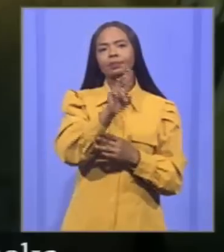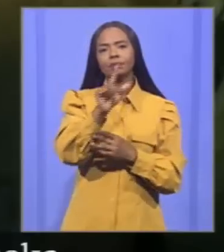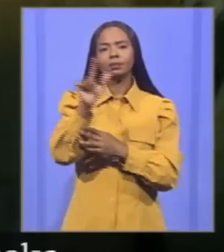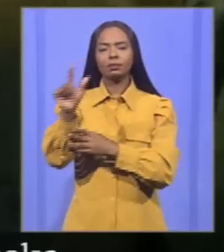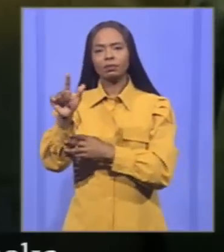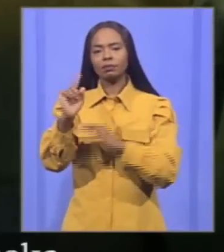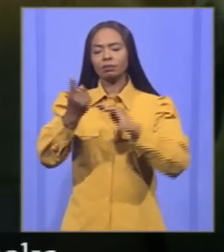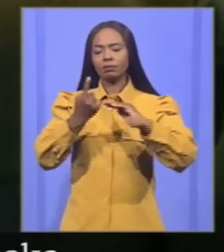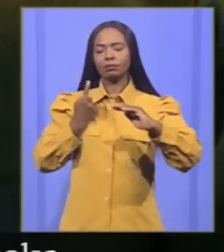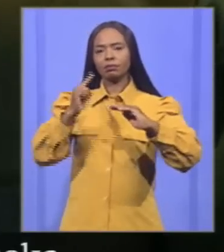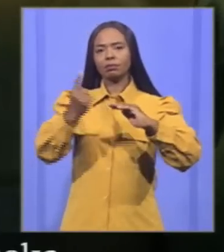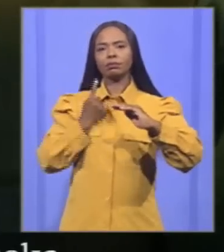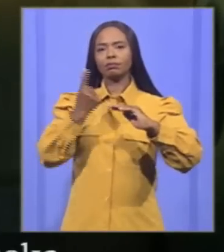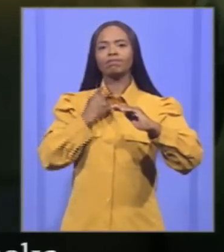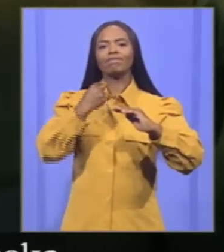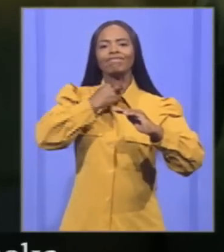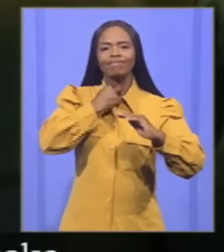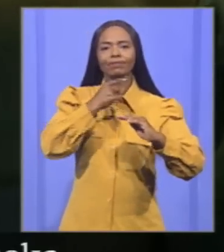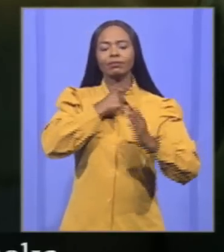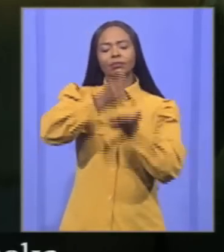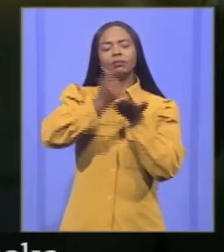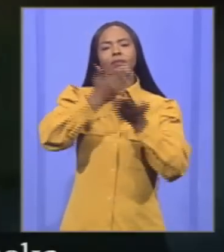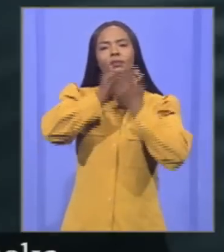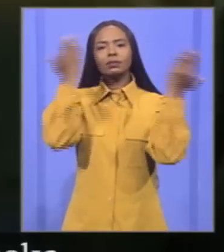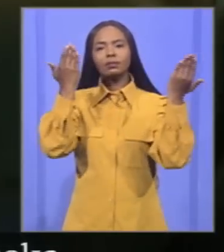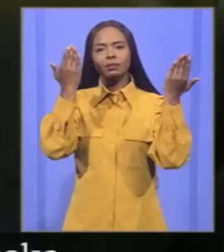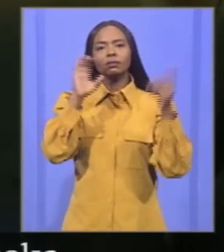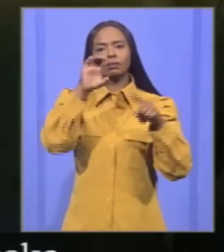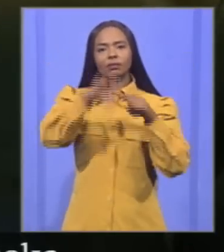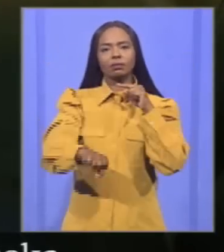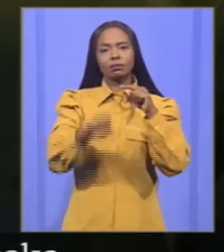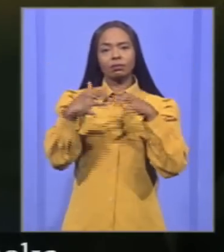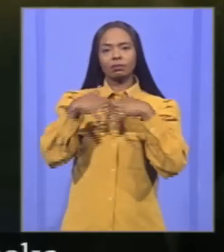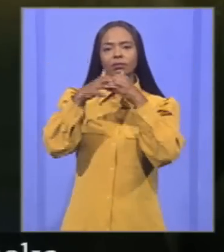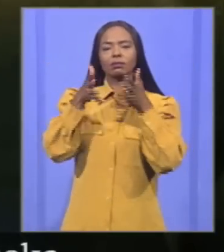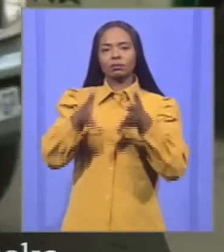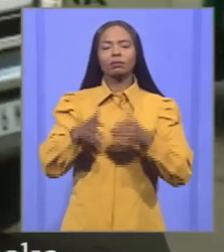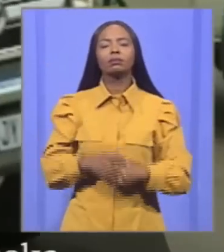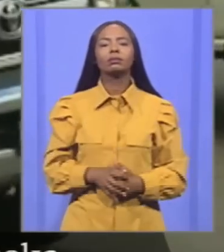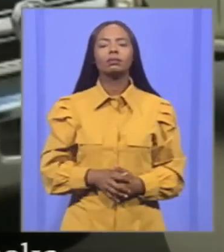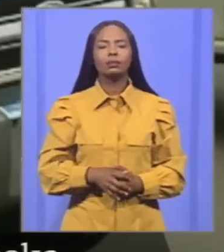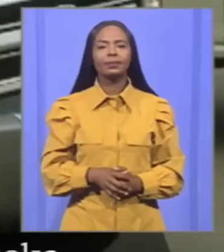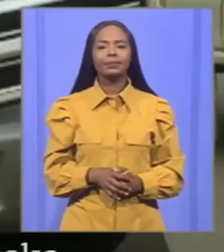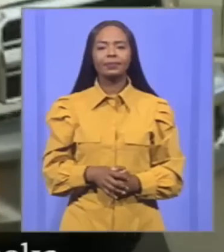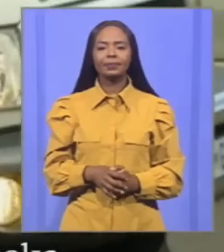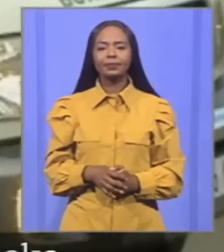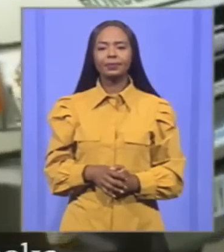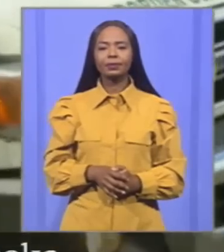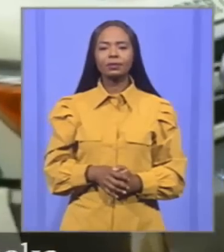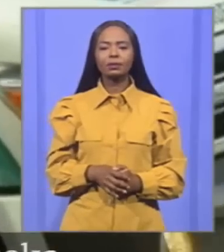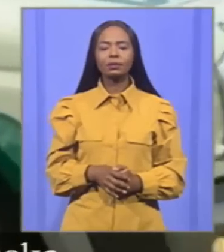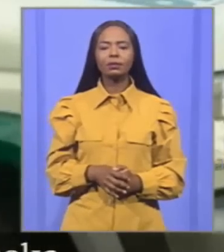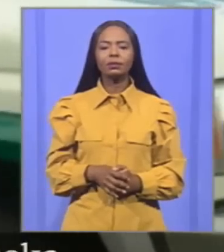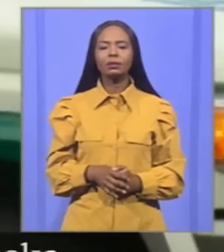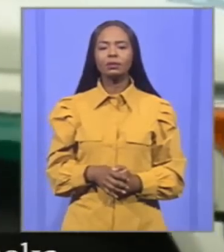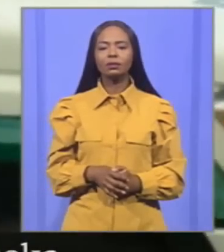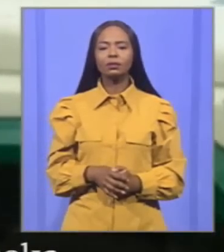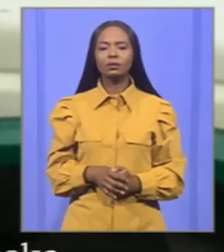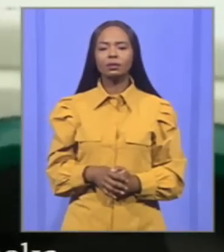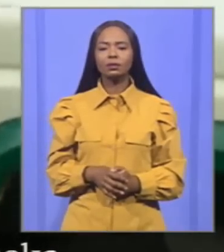217 go tsena mo nageng ntle le makwalo jaaka phitlhelelo ya lephata leno e kgolo. Offense Stimo,